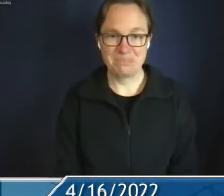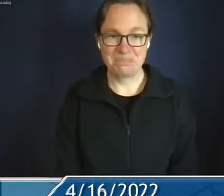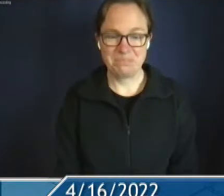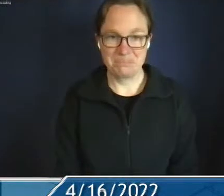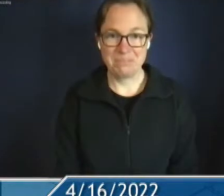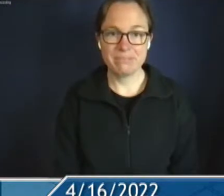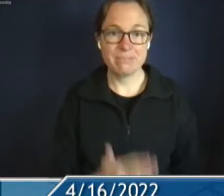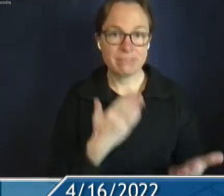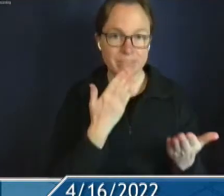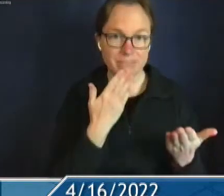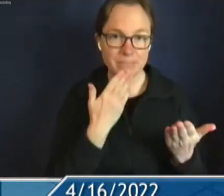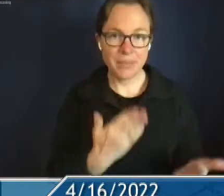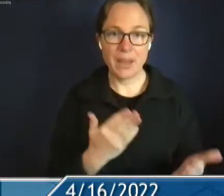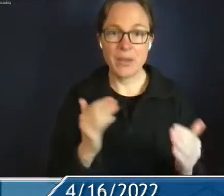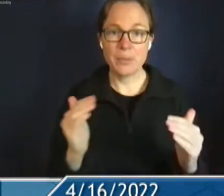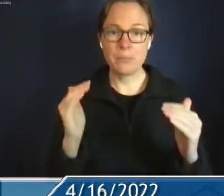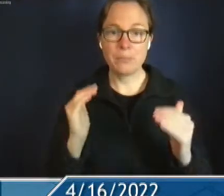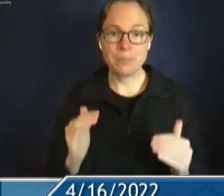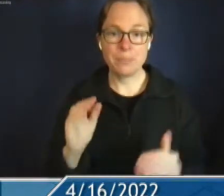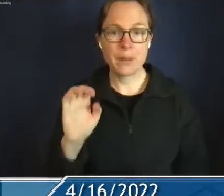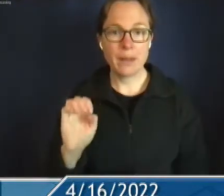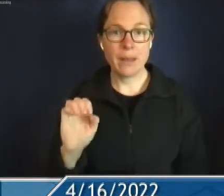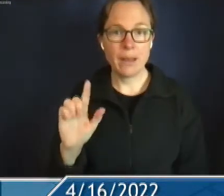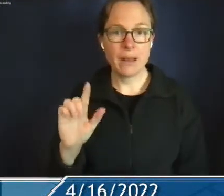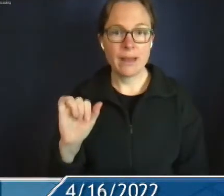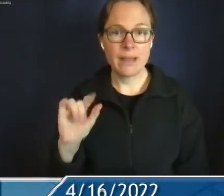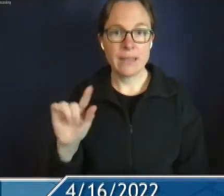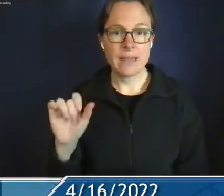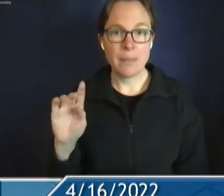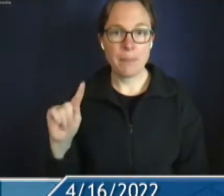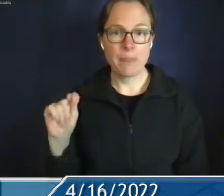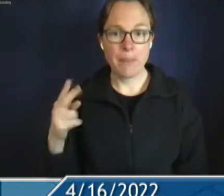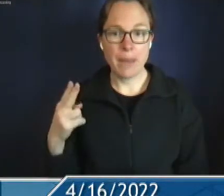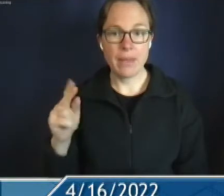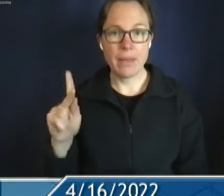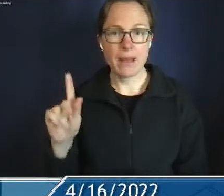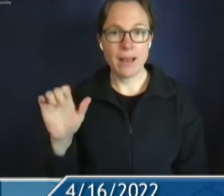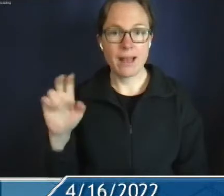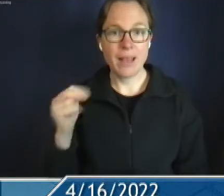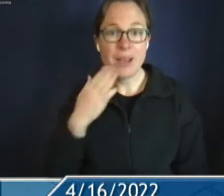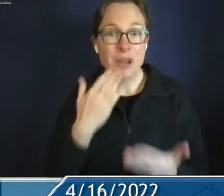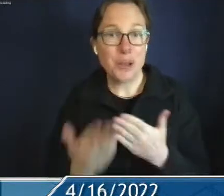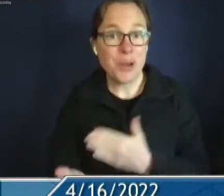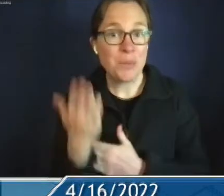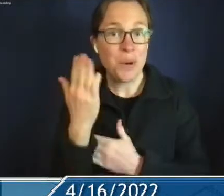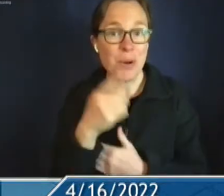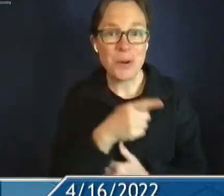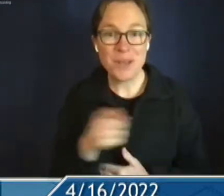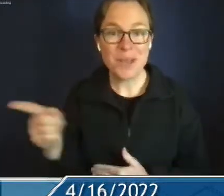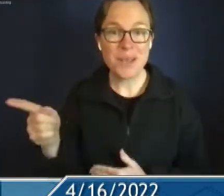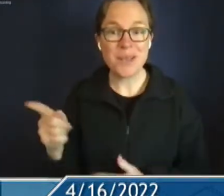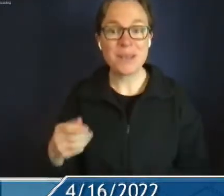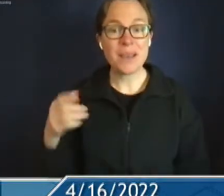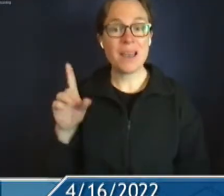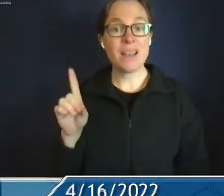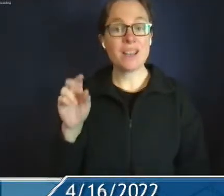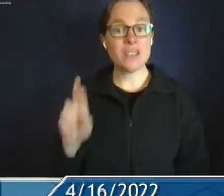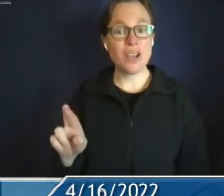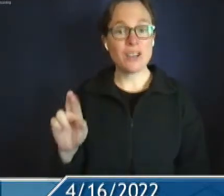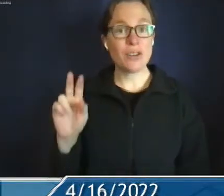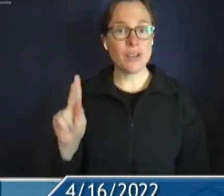Thank you. Next, we have Elizabeth Klein. Good morning, Mayor and Commissioners. My name is Dr. Elizabeth